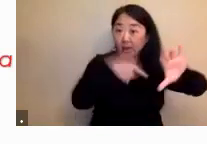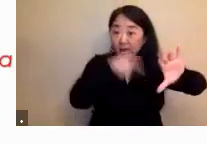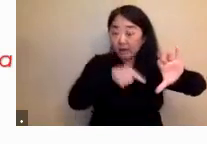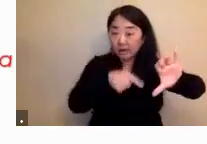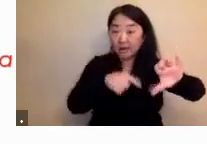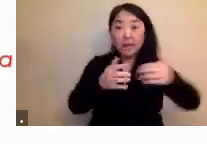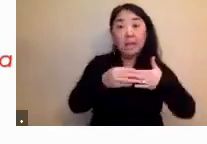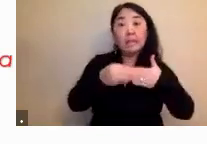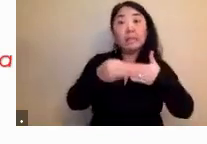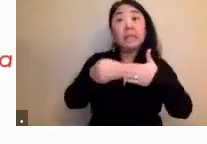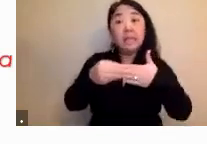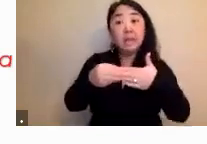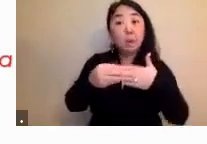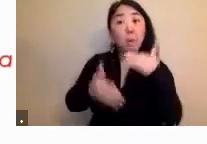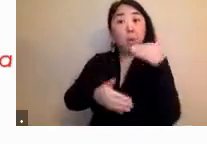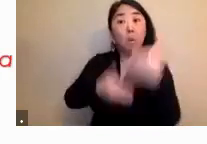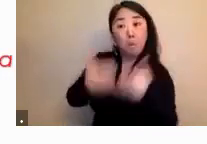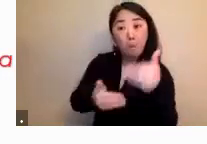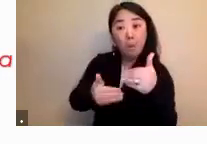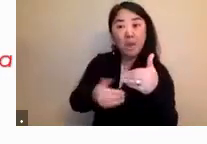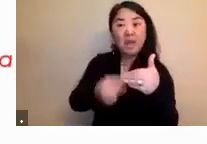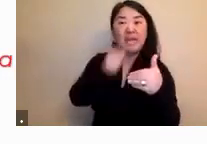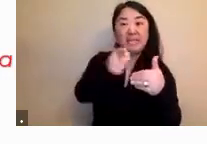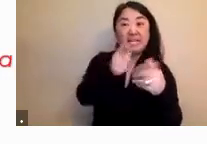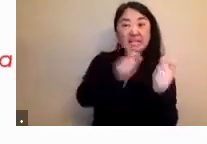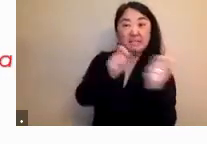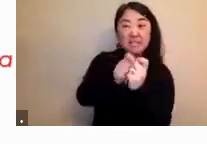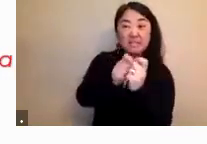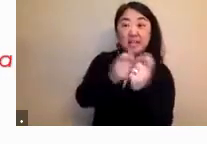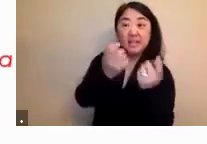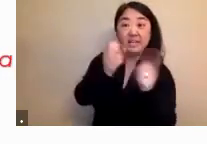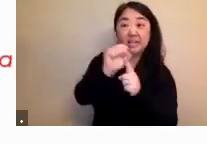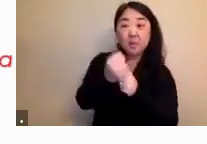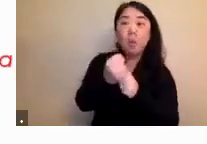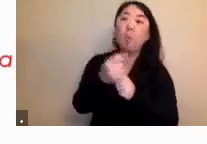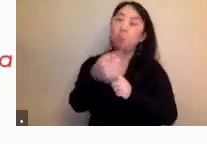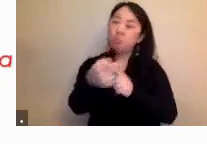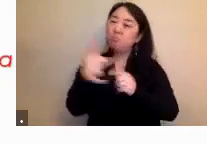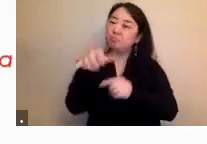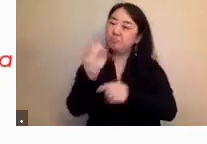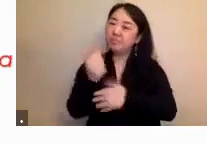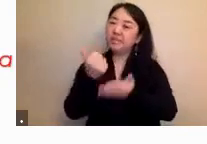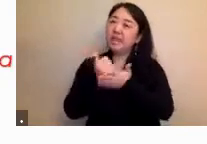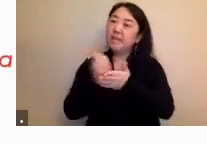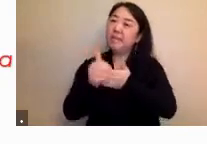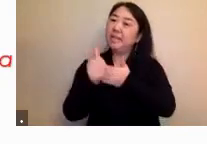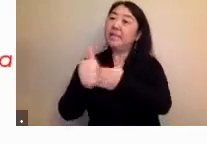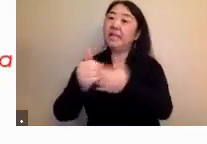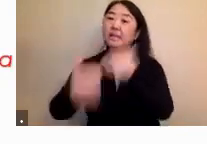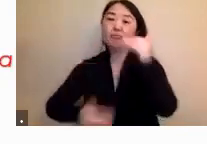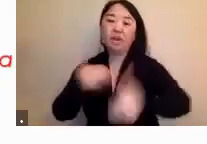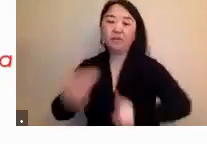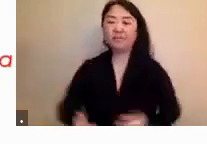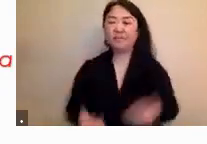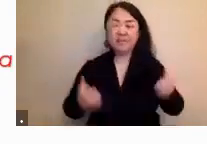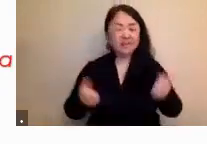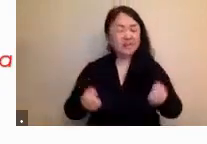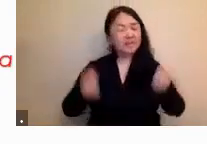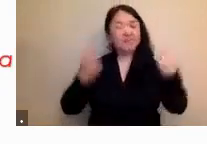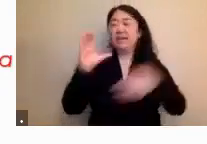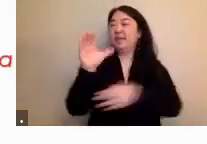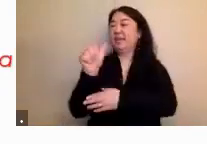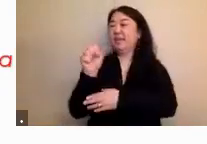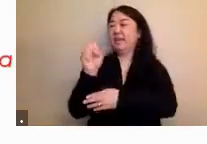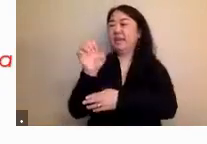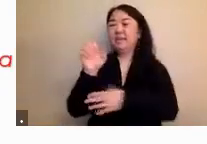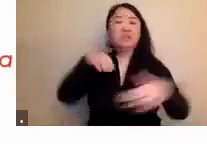to progress, and in this case, this is one of them. And there are many, many cases with regards to access